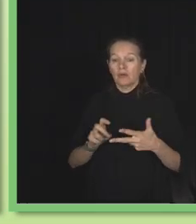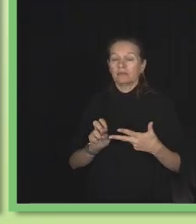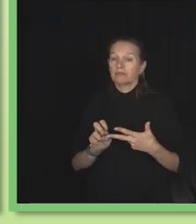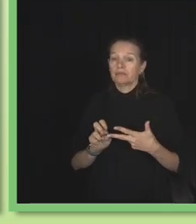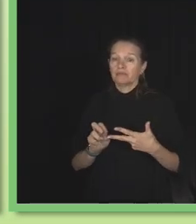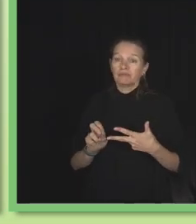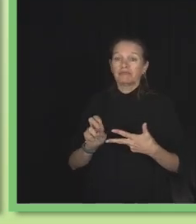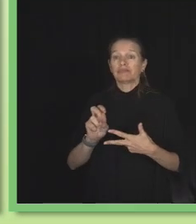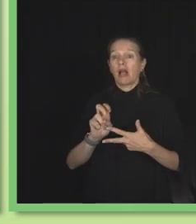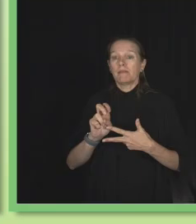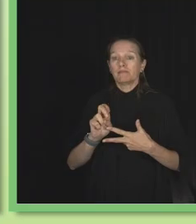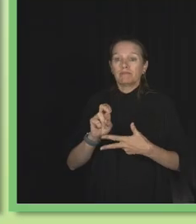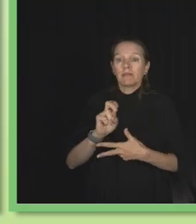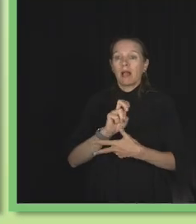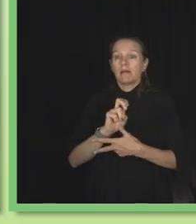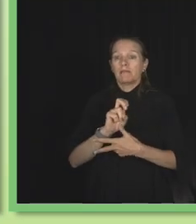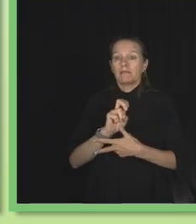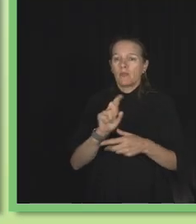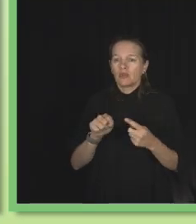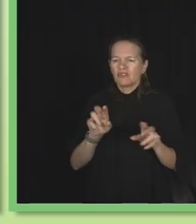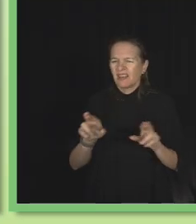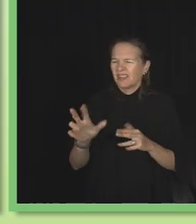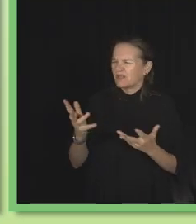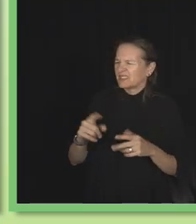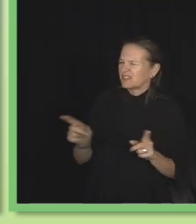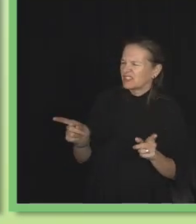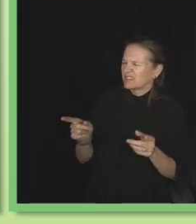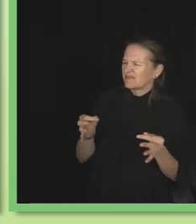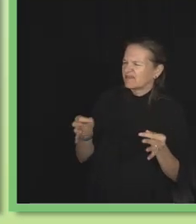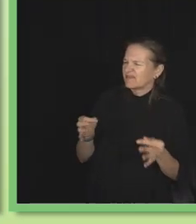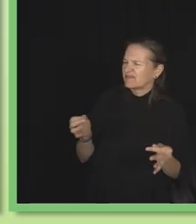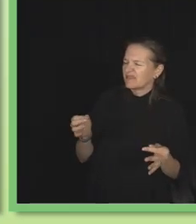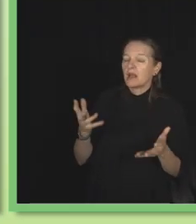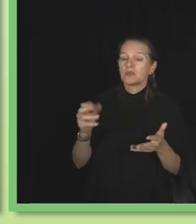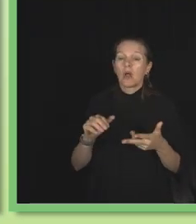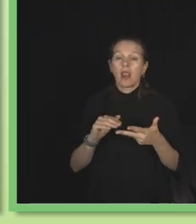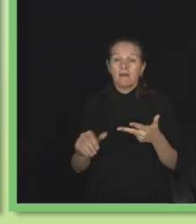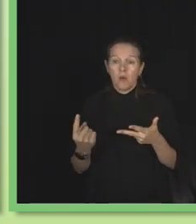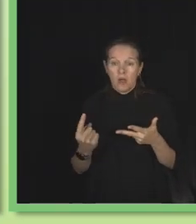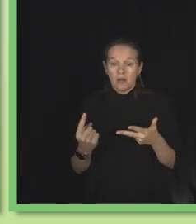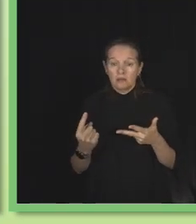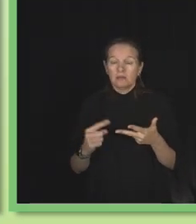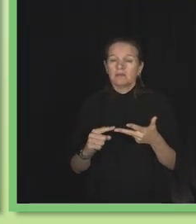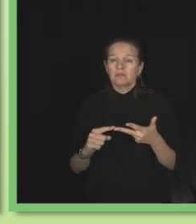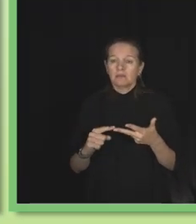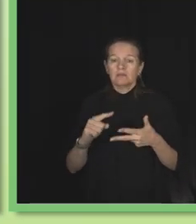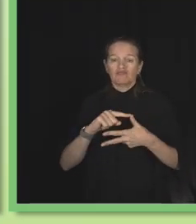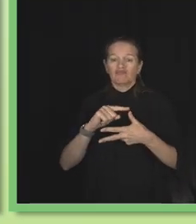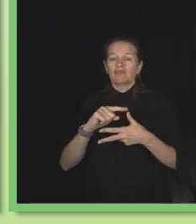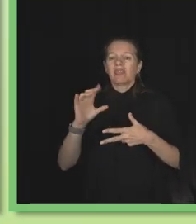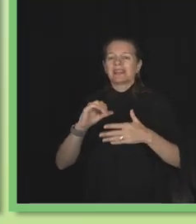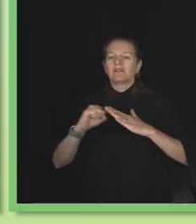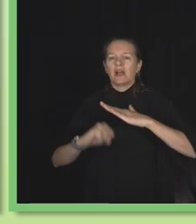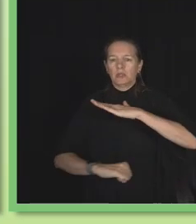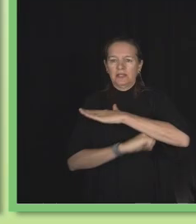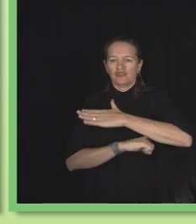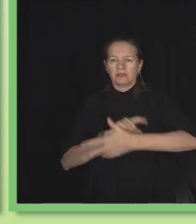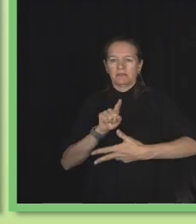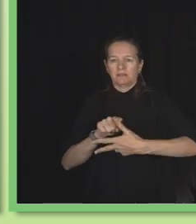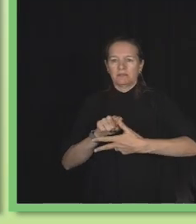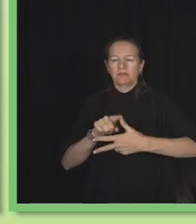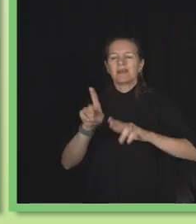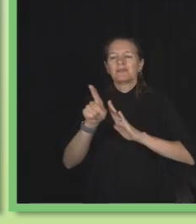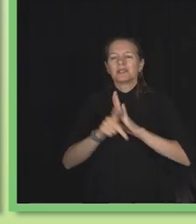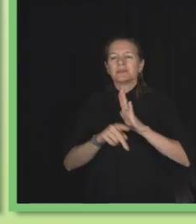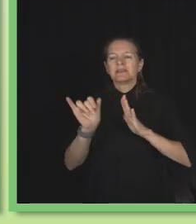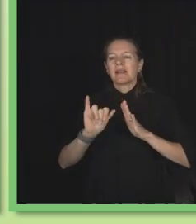ready. And what's the difference? So level 1 is the foundation of baseline. It establishes principles like